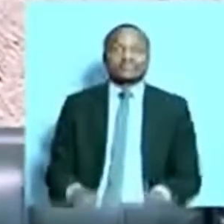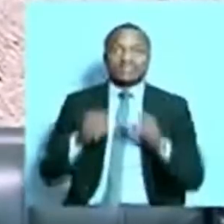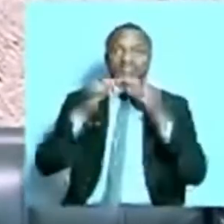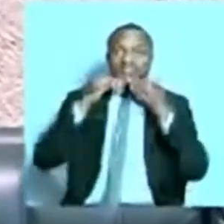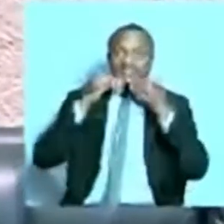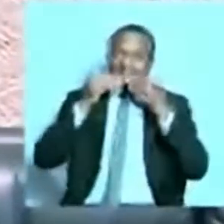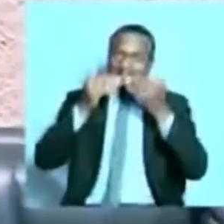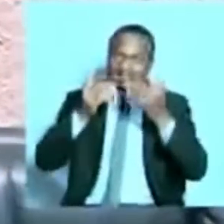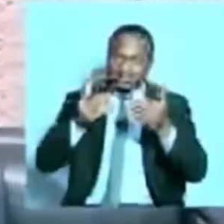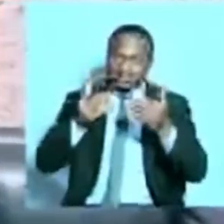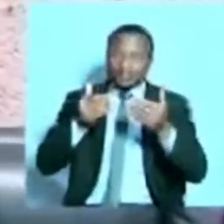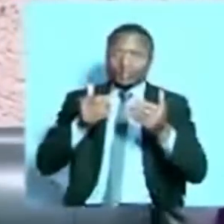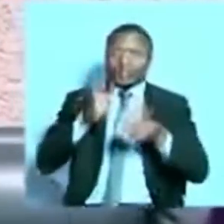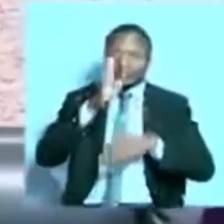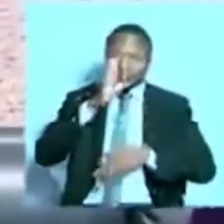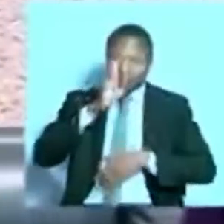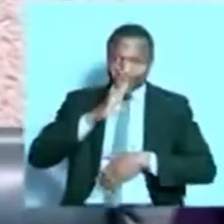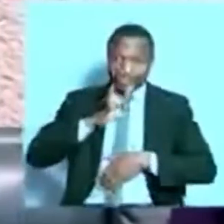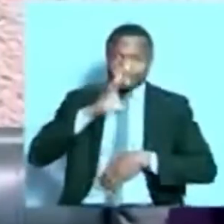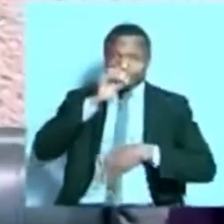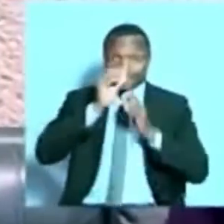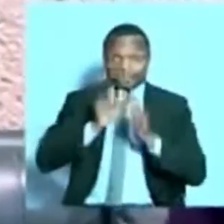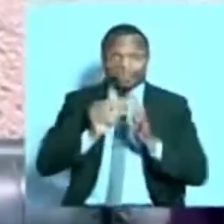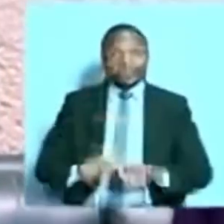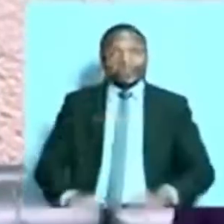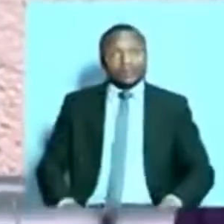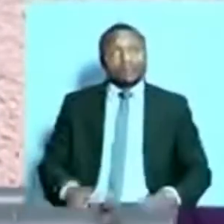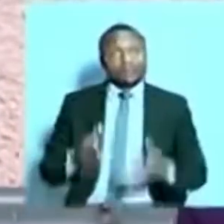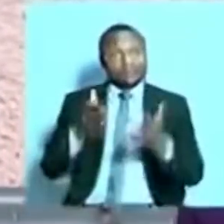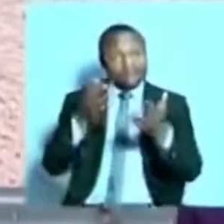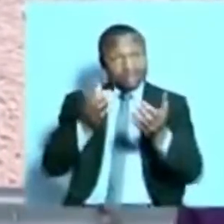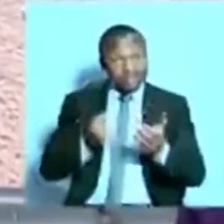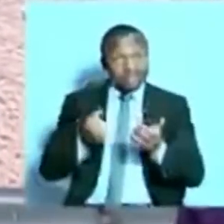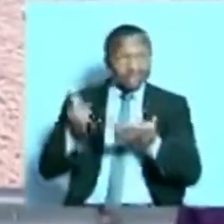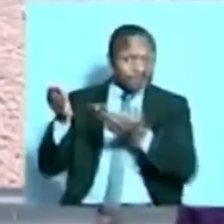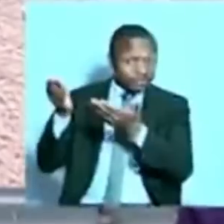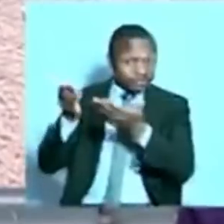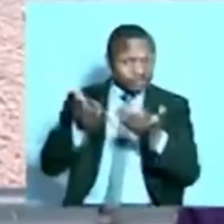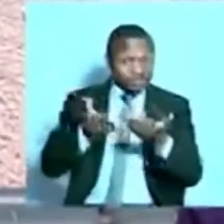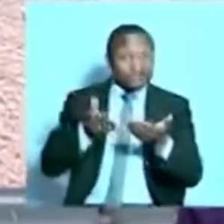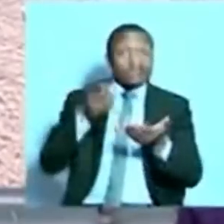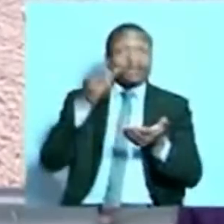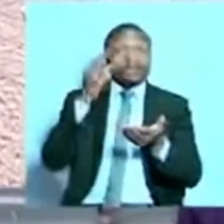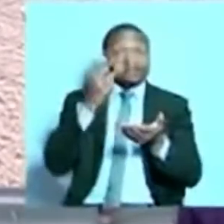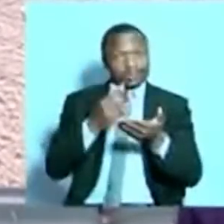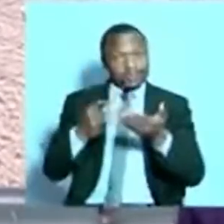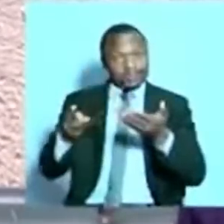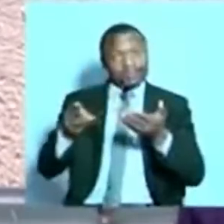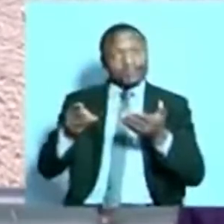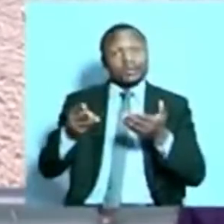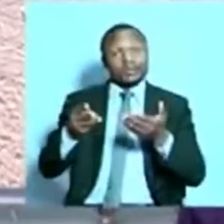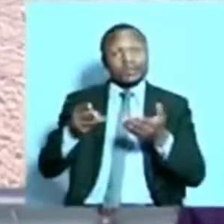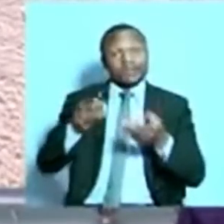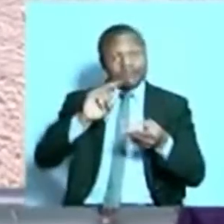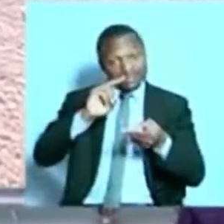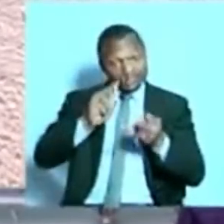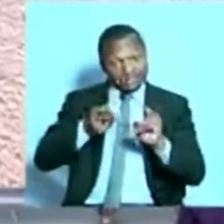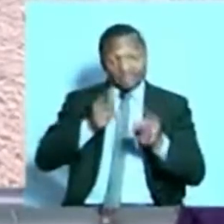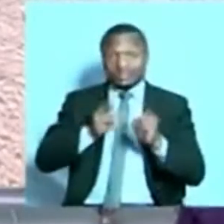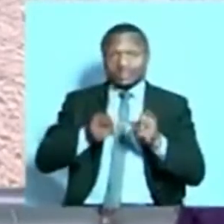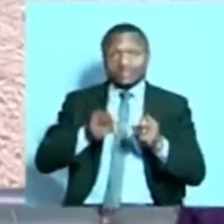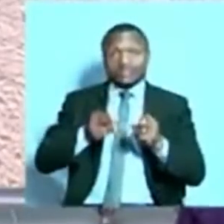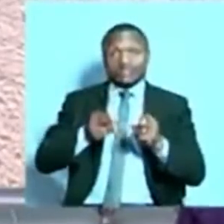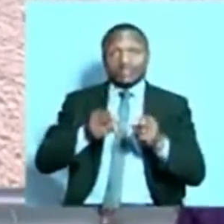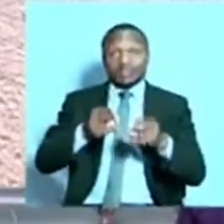Thank you, Madam Speaker. I wish to raise a matter of urgent importance without